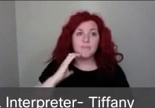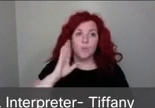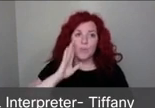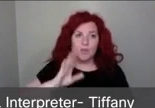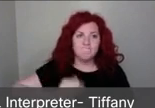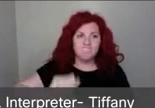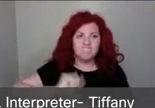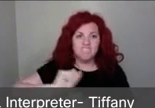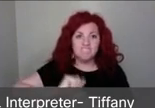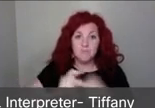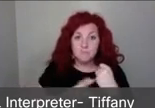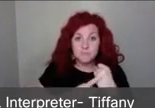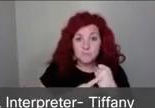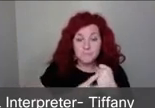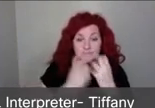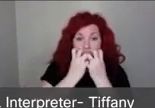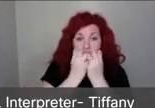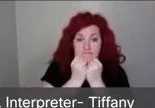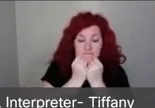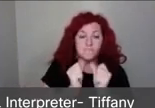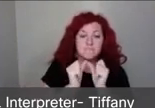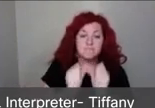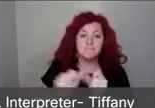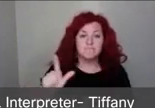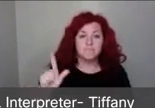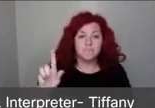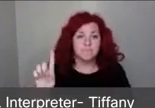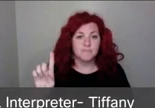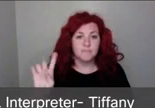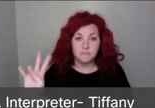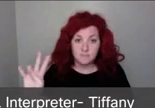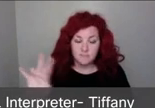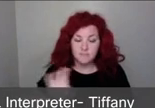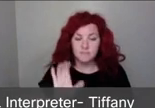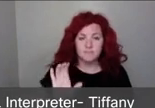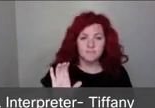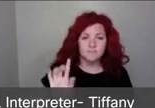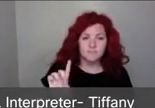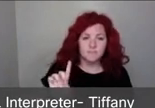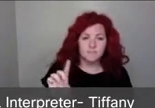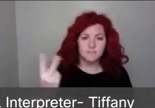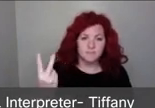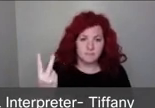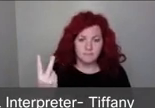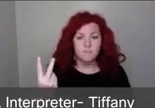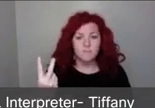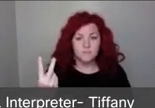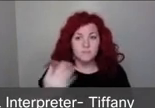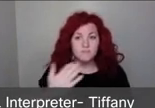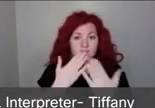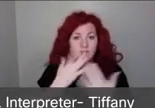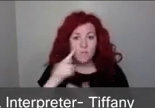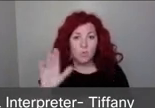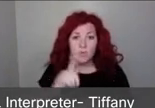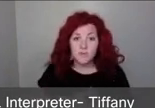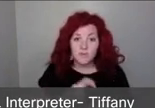and maintain Legislative District 7 and Congressional District 2. I thank you for your time,